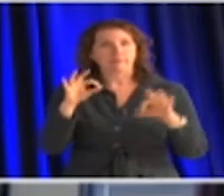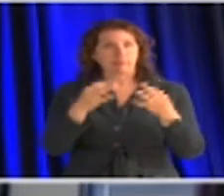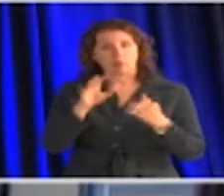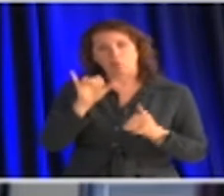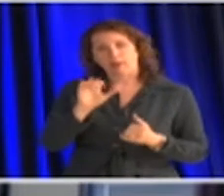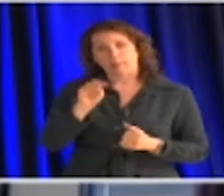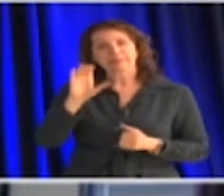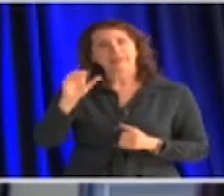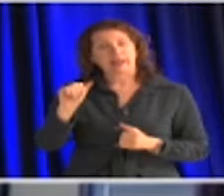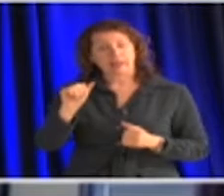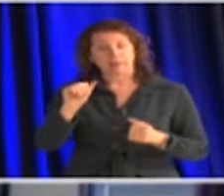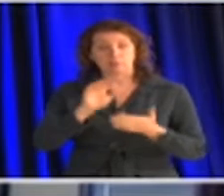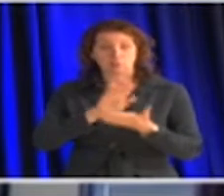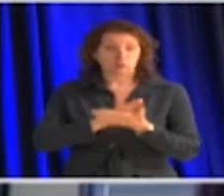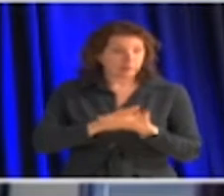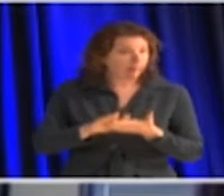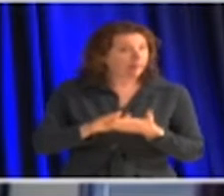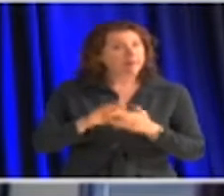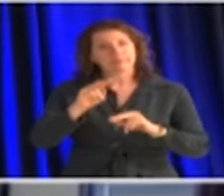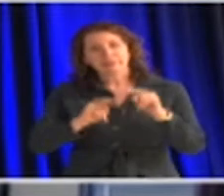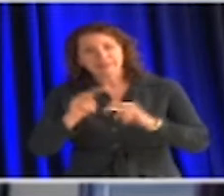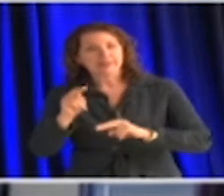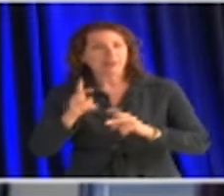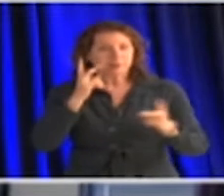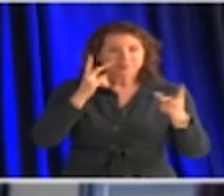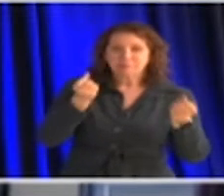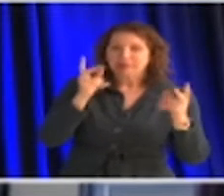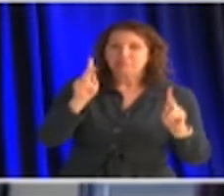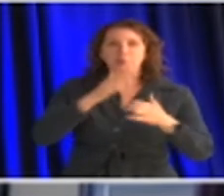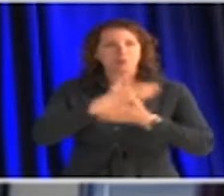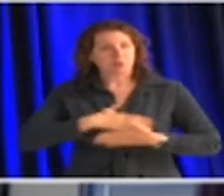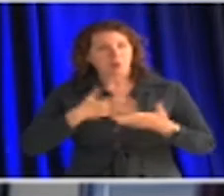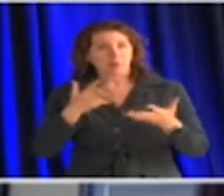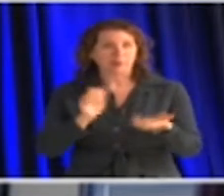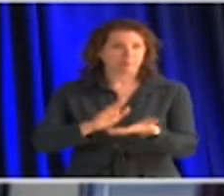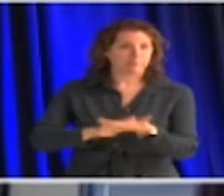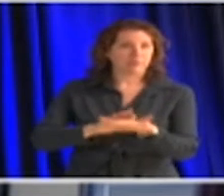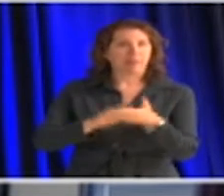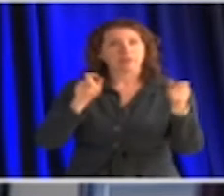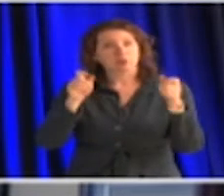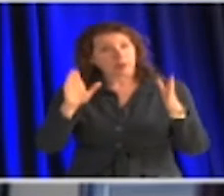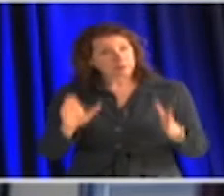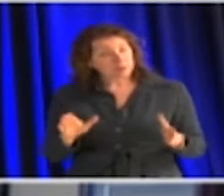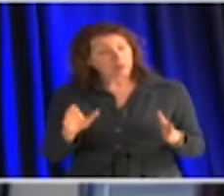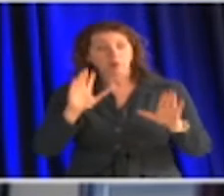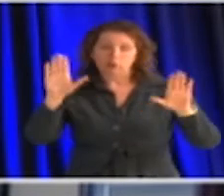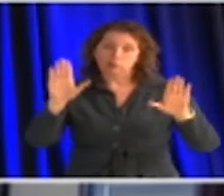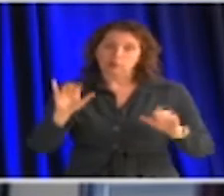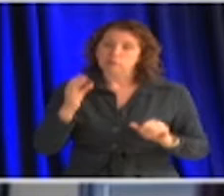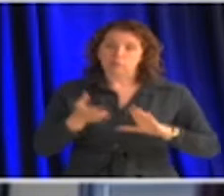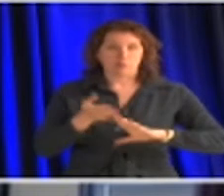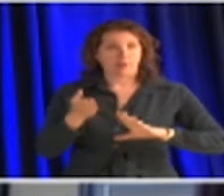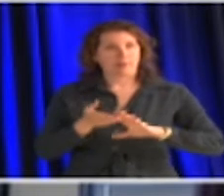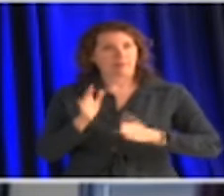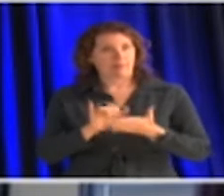many people enjoying this wonderful facility. I want to commend Center Director Lorna Lowe for the great job that she's doing running the